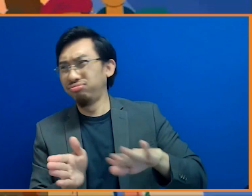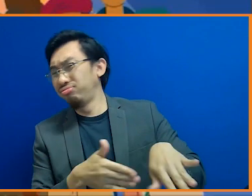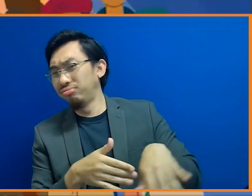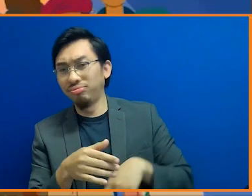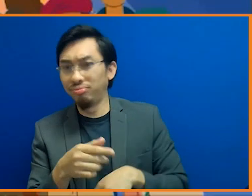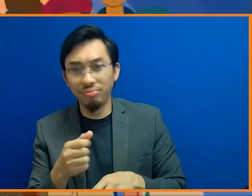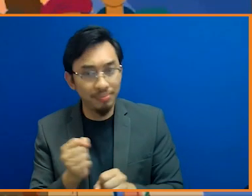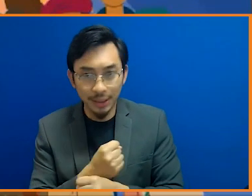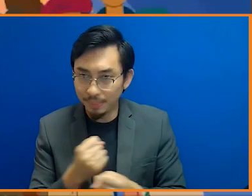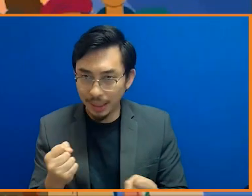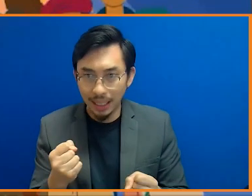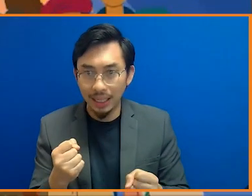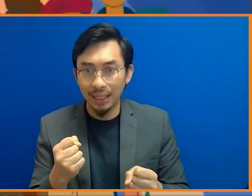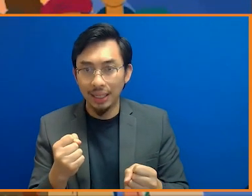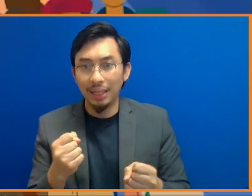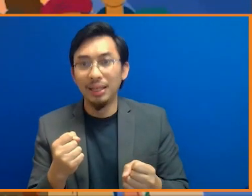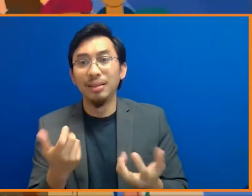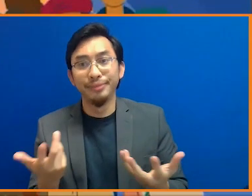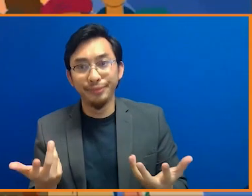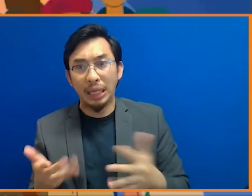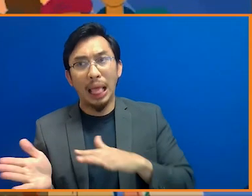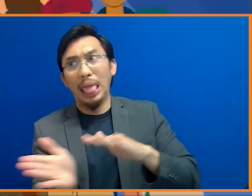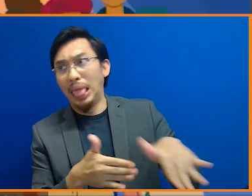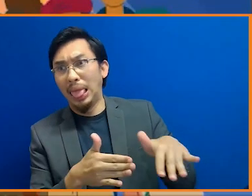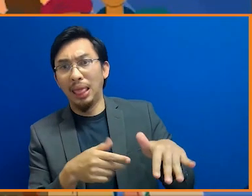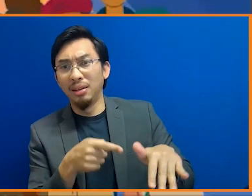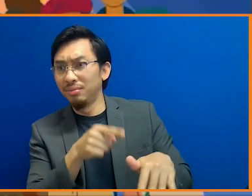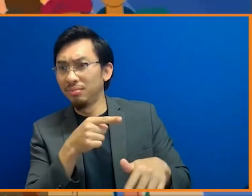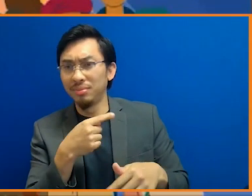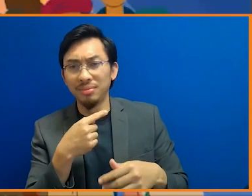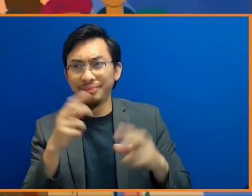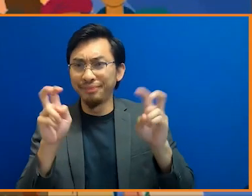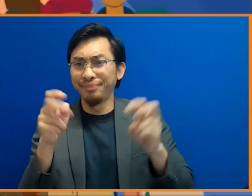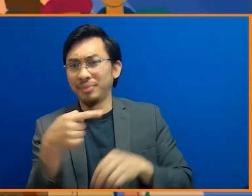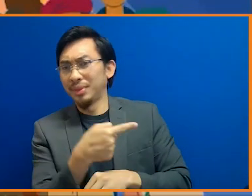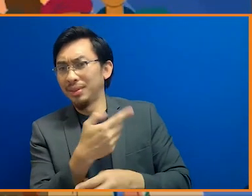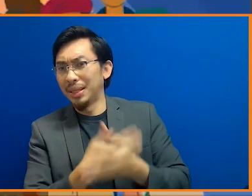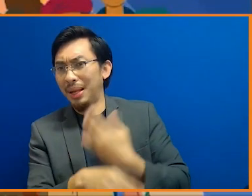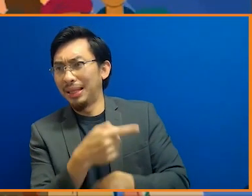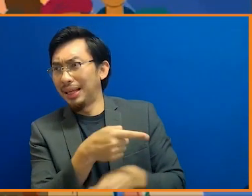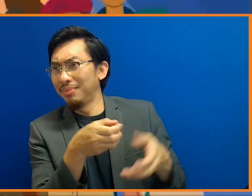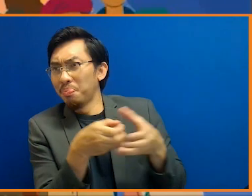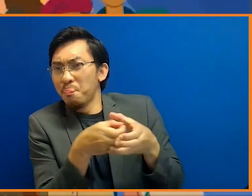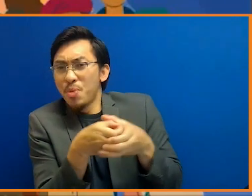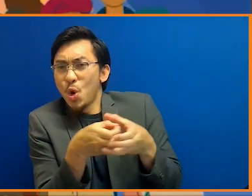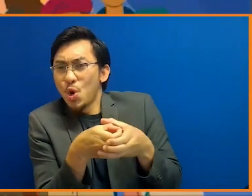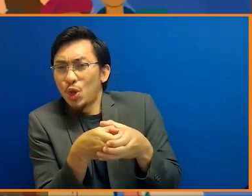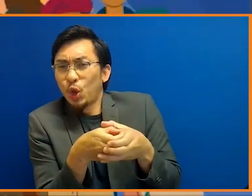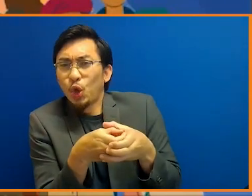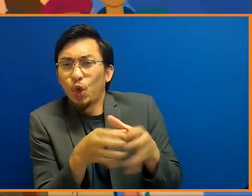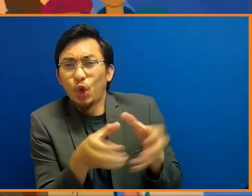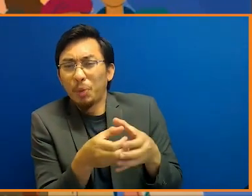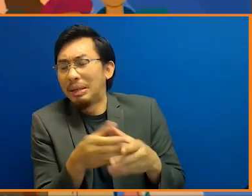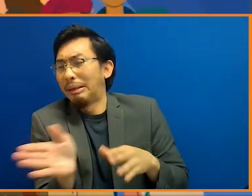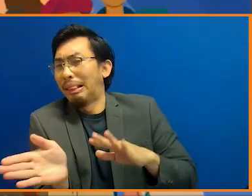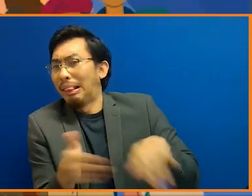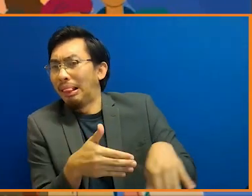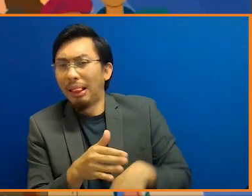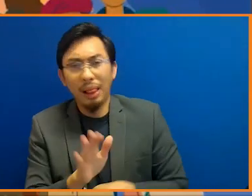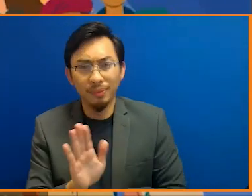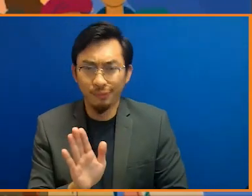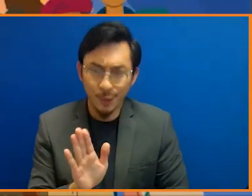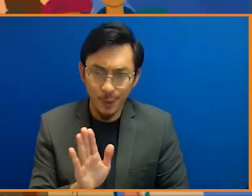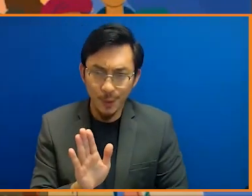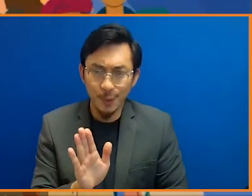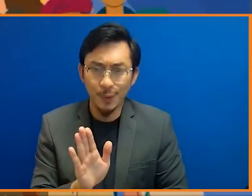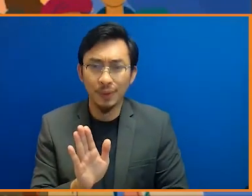we cannot just ignore, we cannot just avoid the talk someone from minority groups or